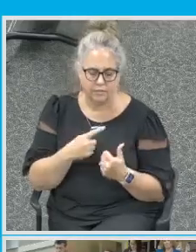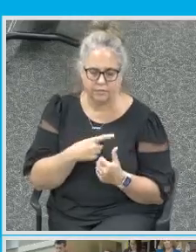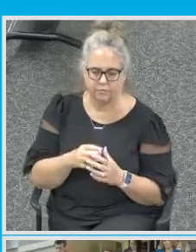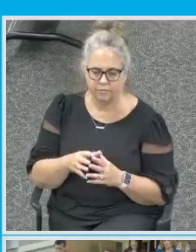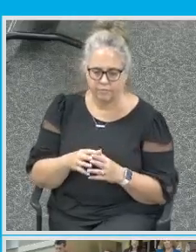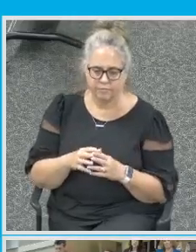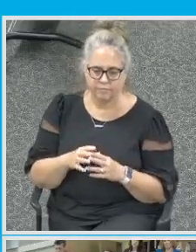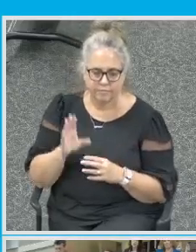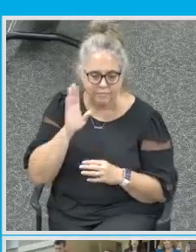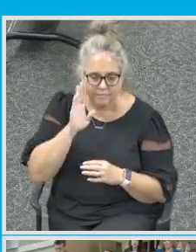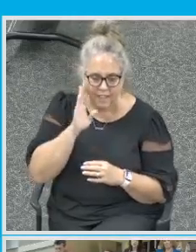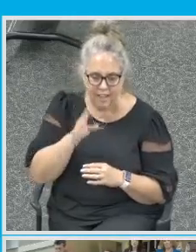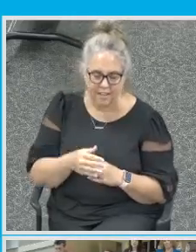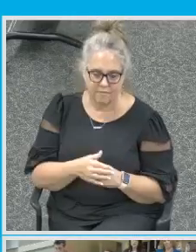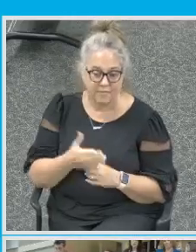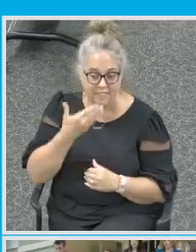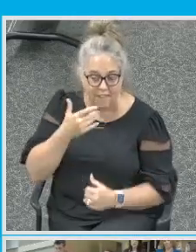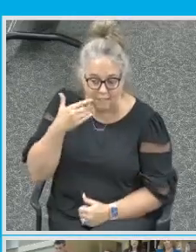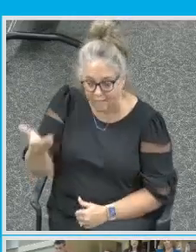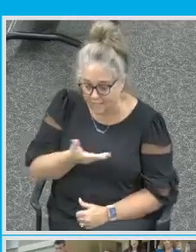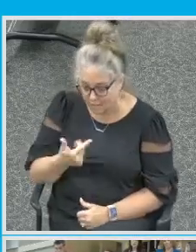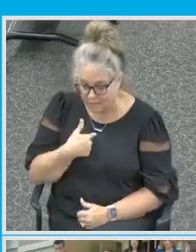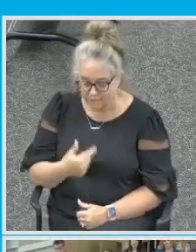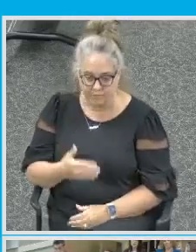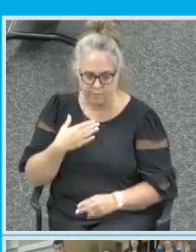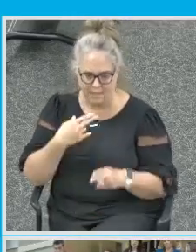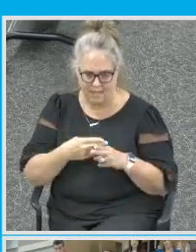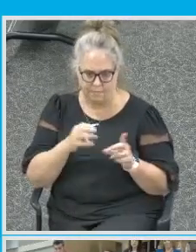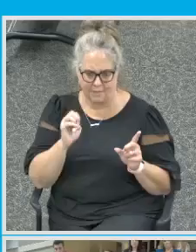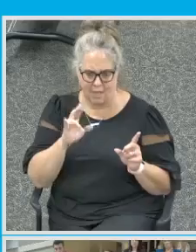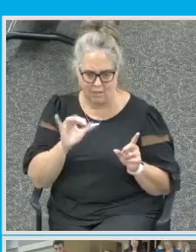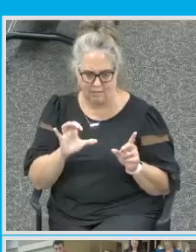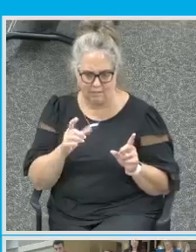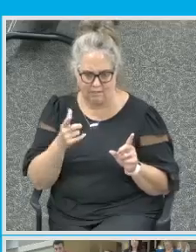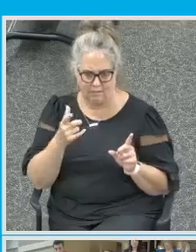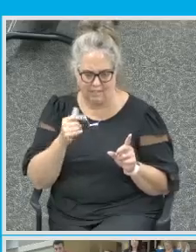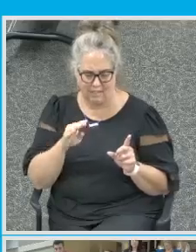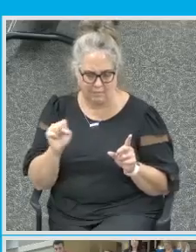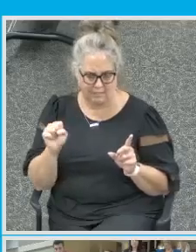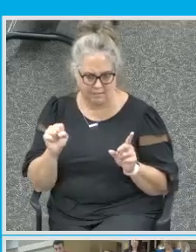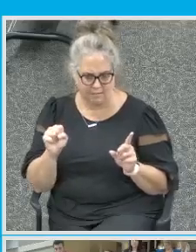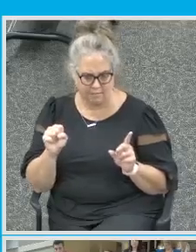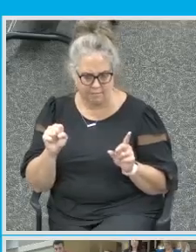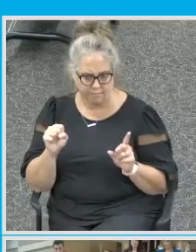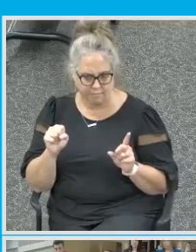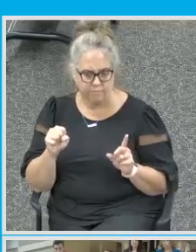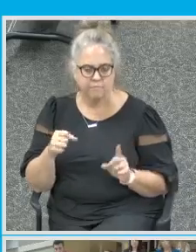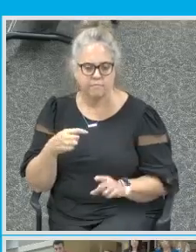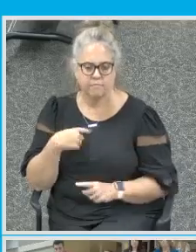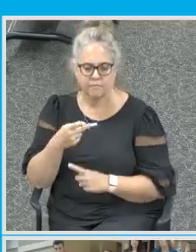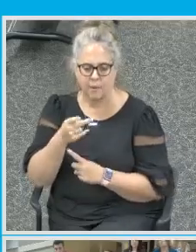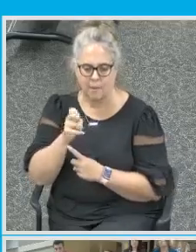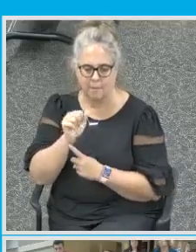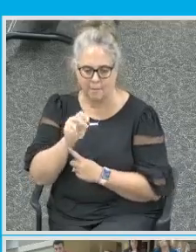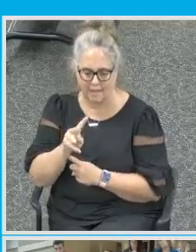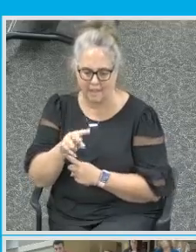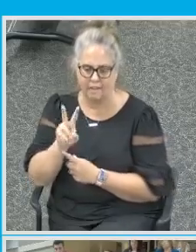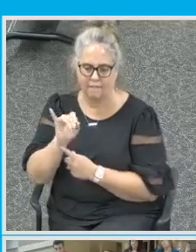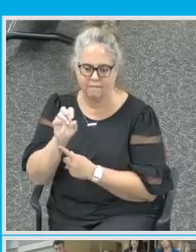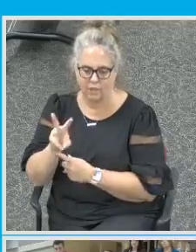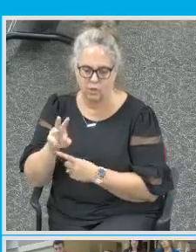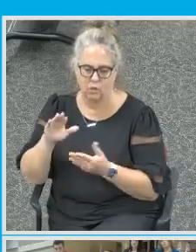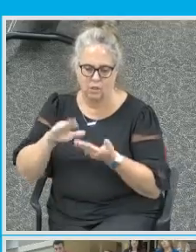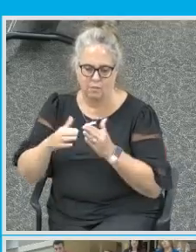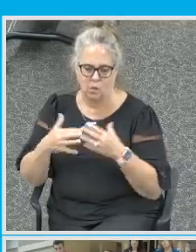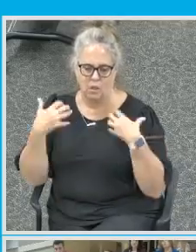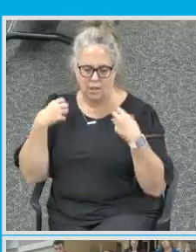Hi, thank you all for having me this morning. My name is Eric Gibbs. I'm the Director of Business Development for PQ Behavioral Health. I'm also on the board of Pikes Peak Suicide Prevention. I've worked in